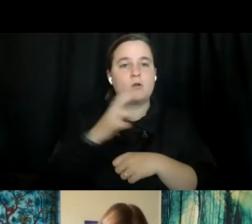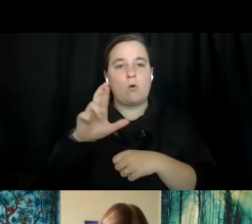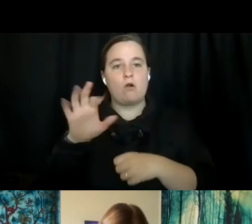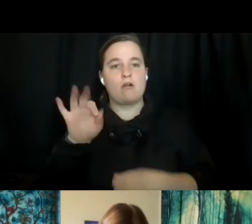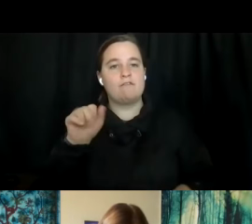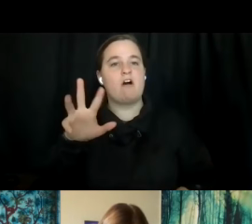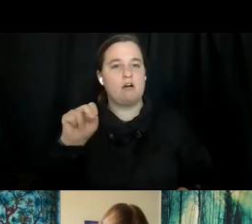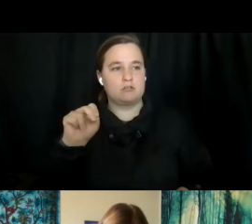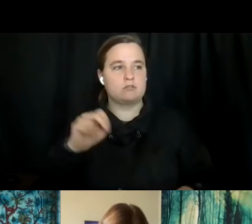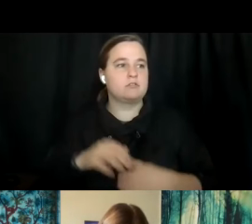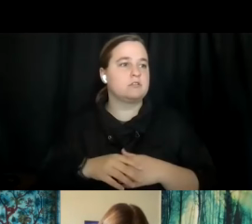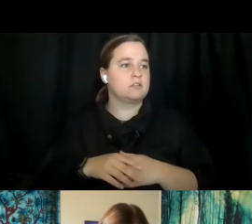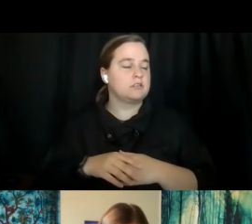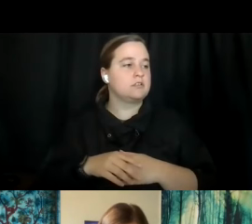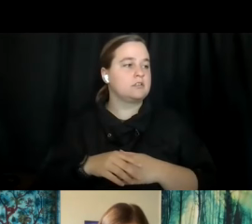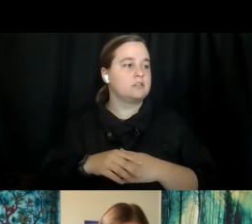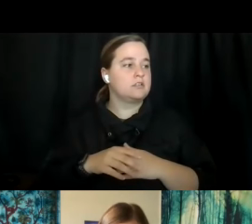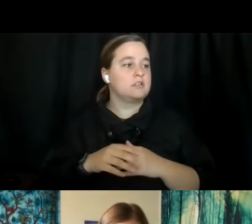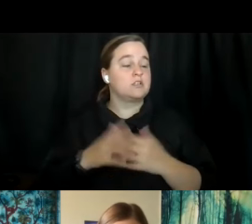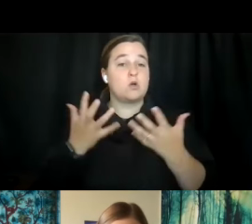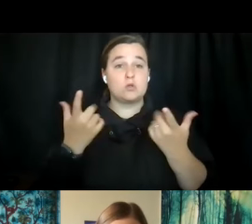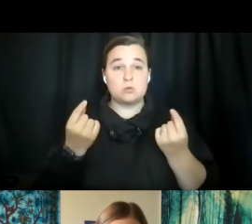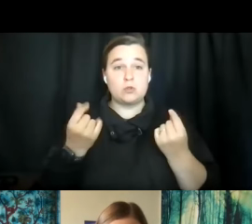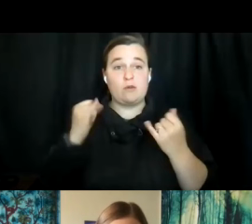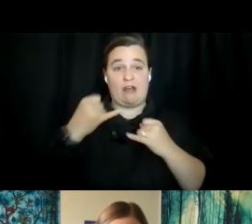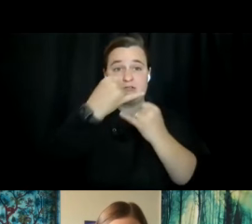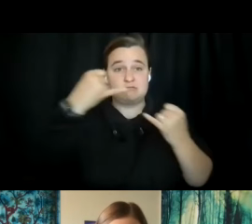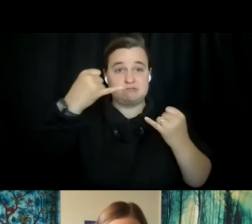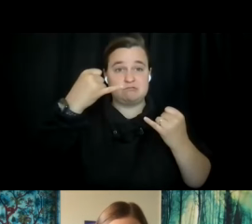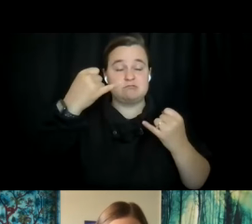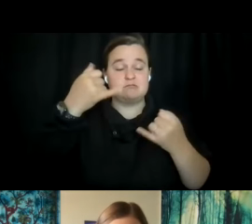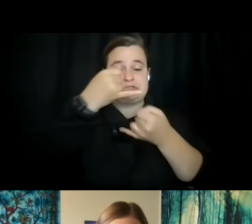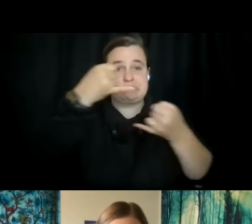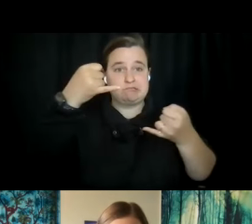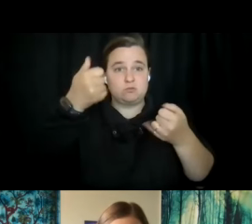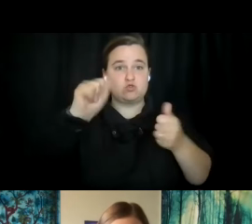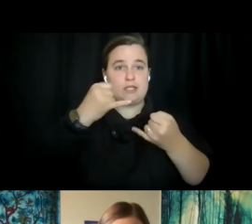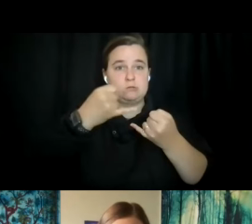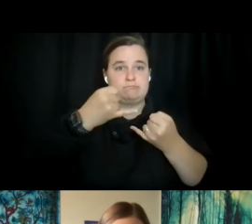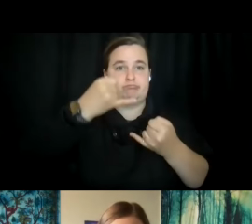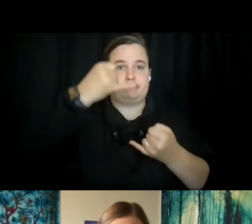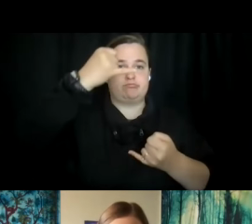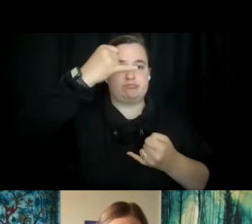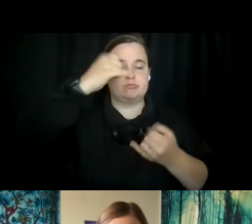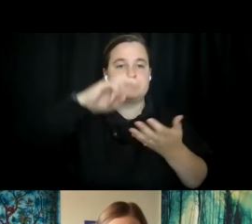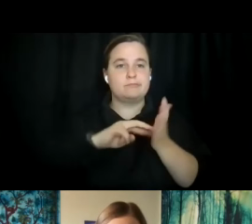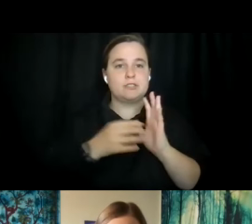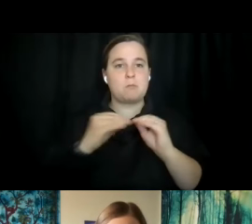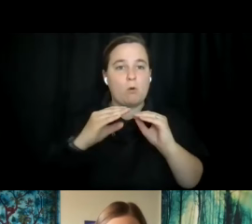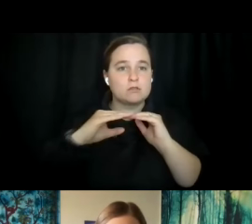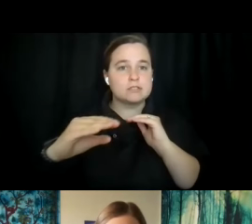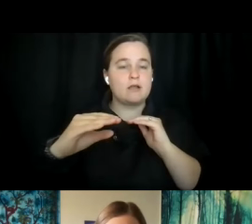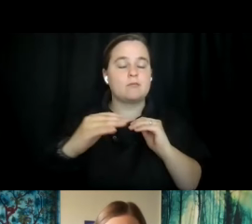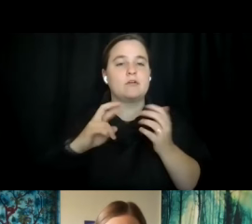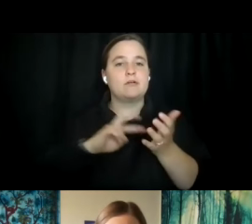we want is to try to expand that window of tolerance, because that will allow us to feel more